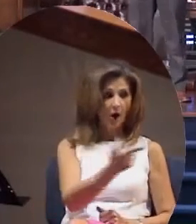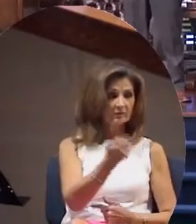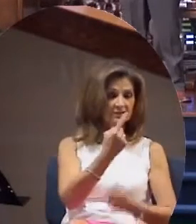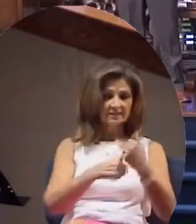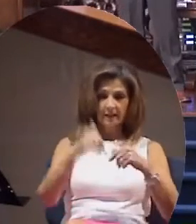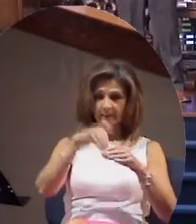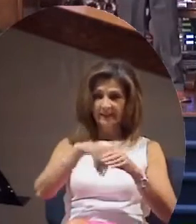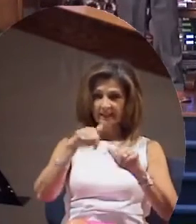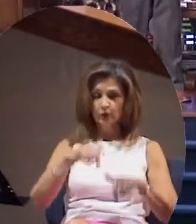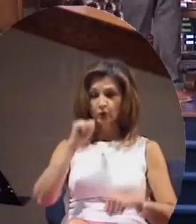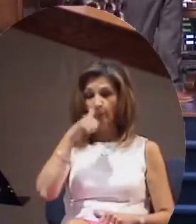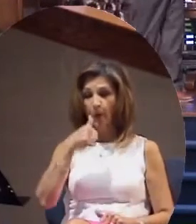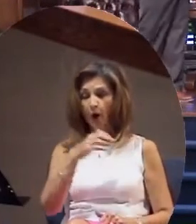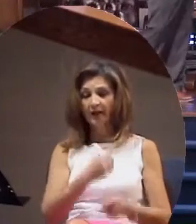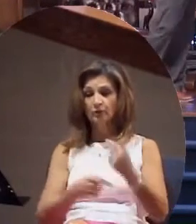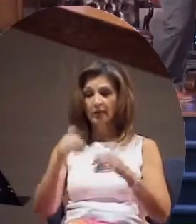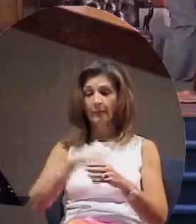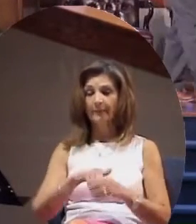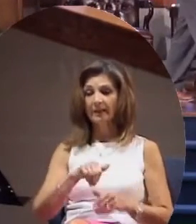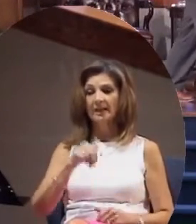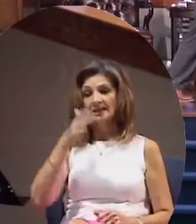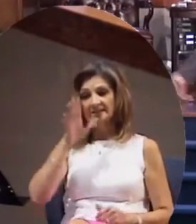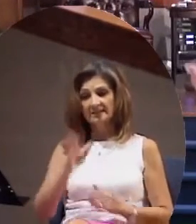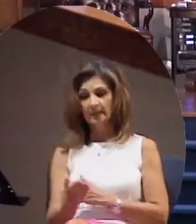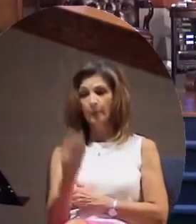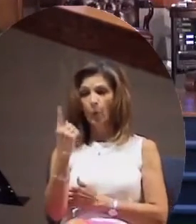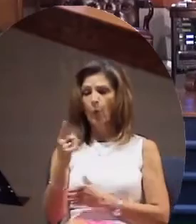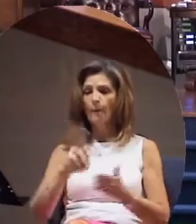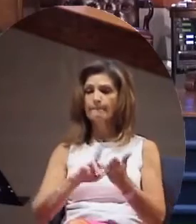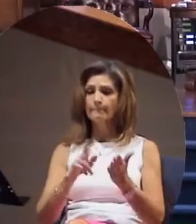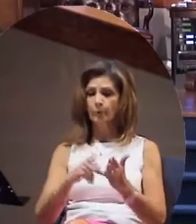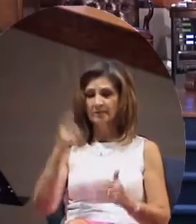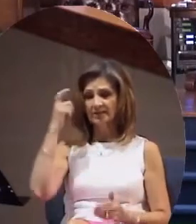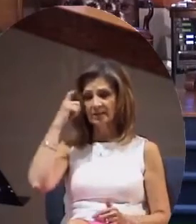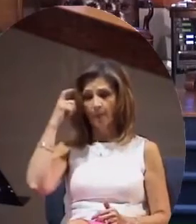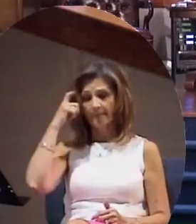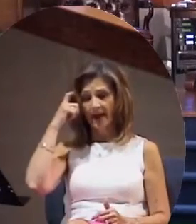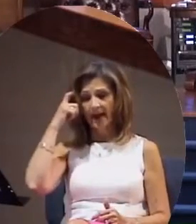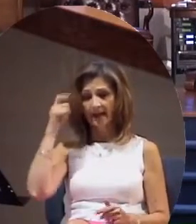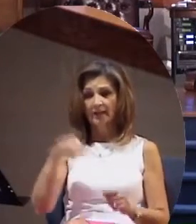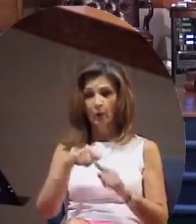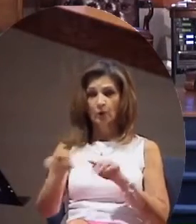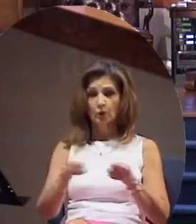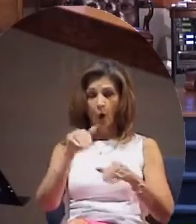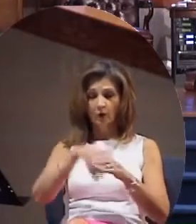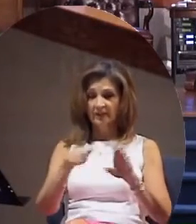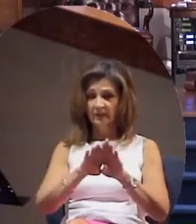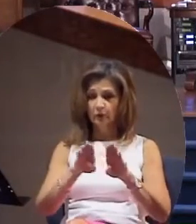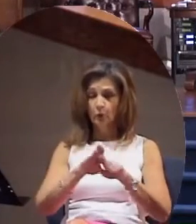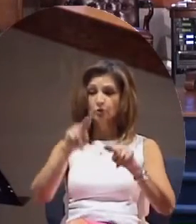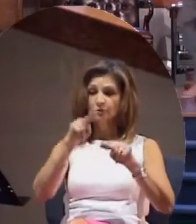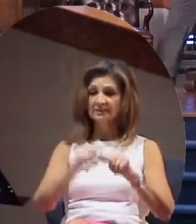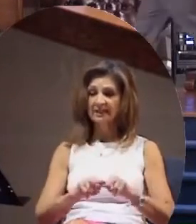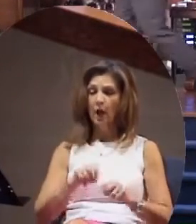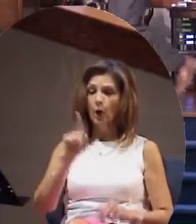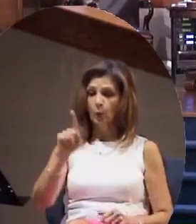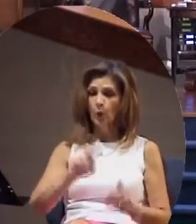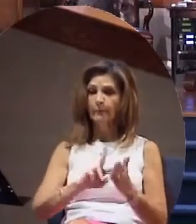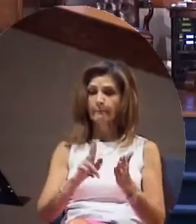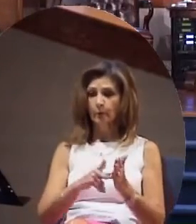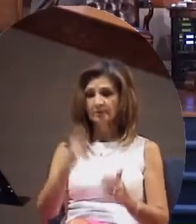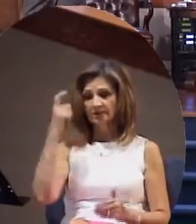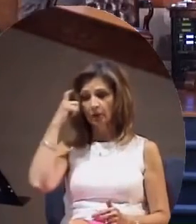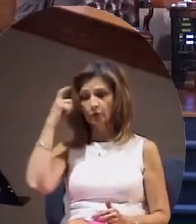in here Sunday morning, and you had one purpose on your mind? You, when you walked in those doors and you sat down, you had one